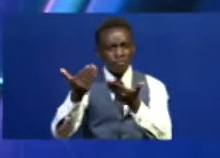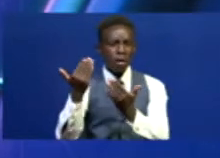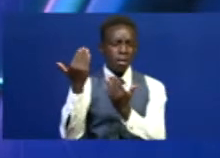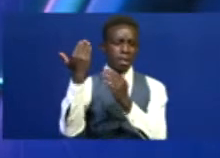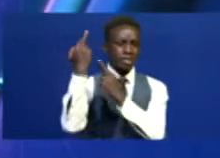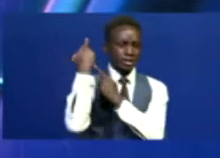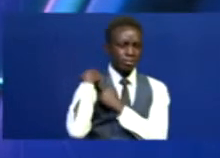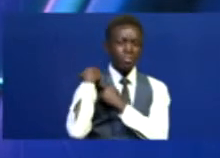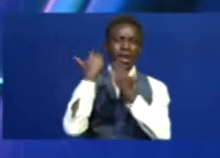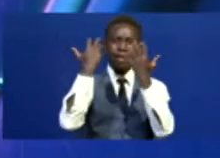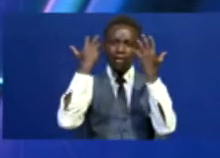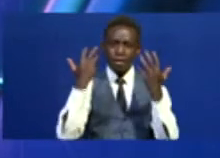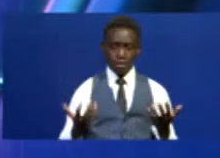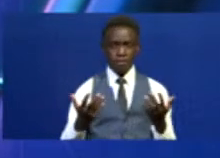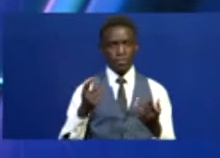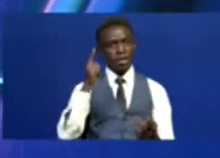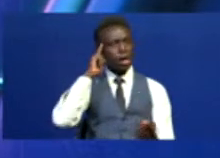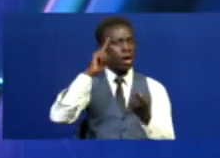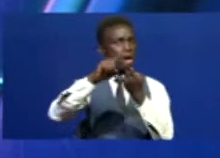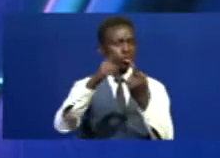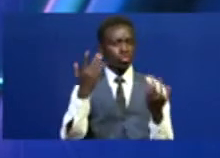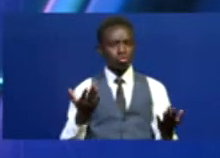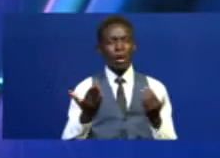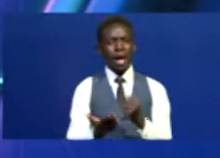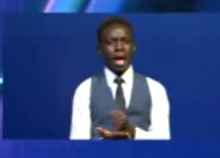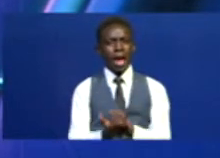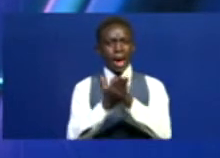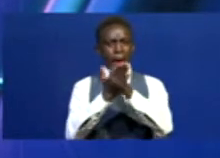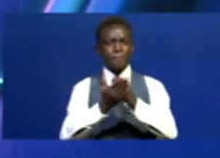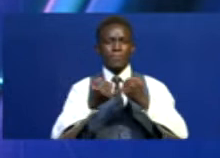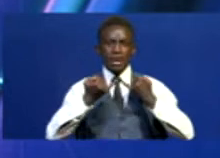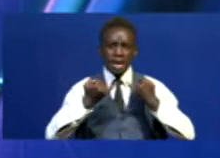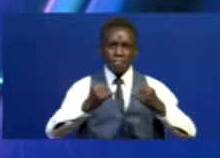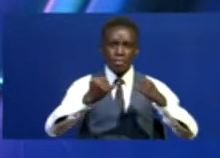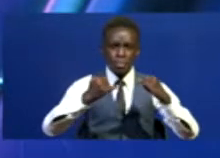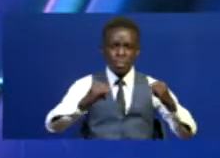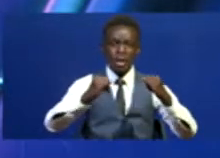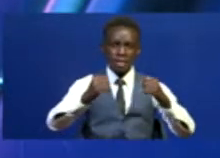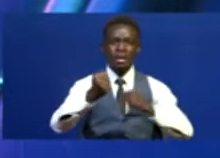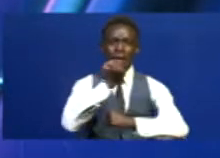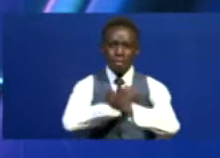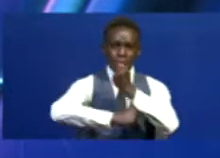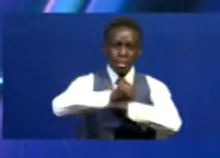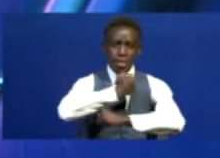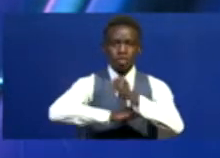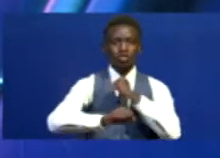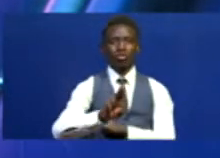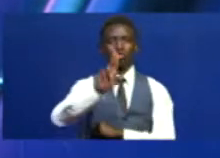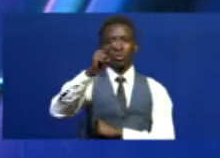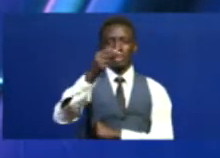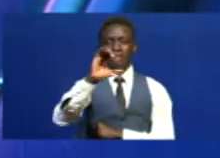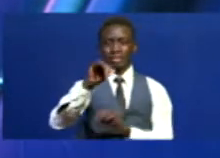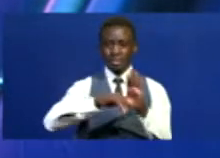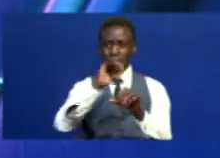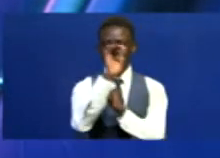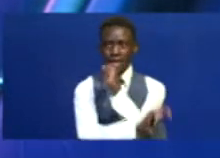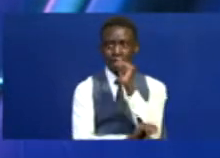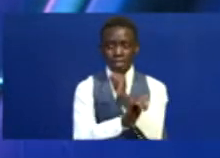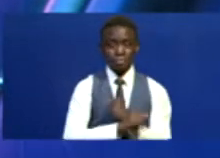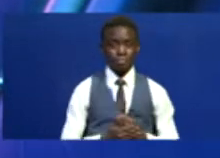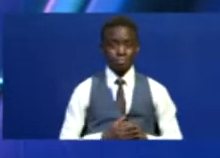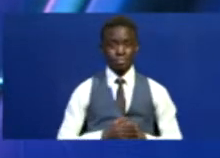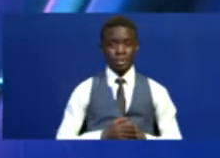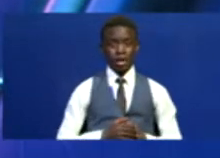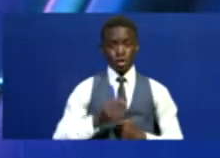implementing UHC in this country. As Maria aptly captured it, we were part of the team that took part in